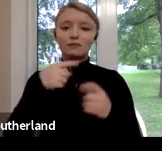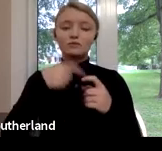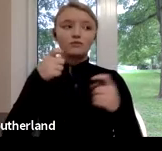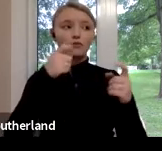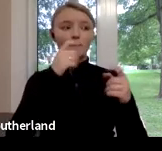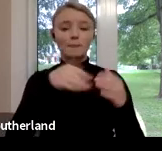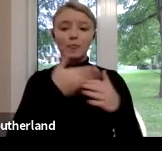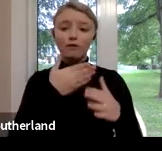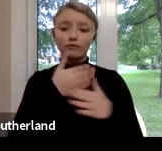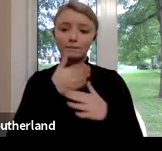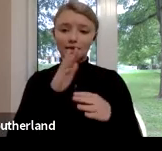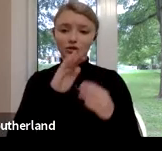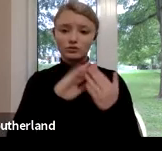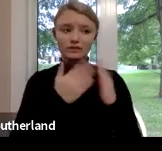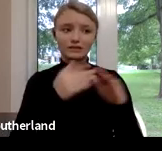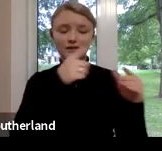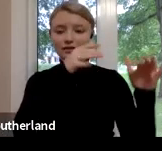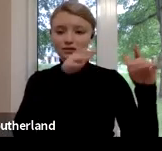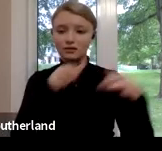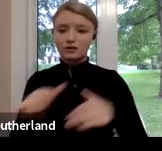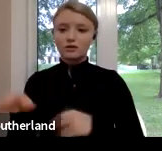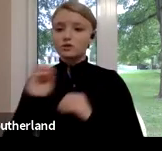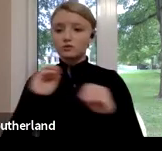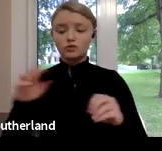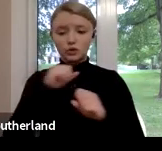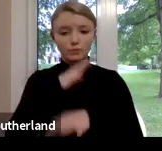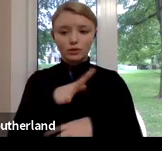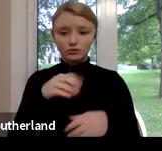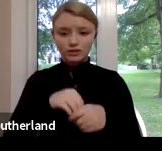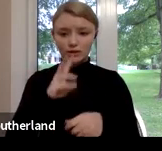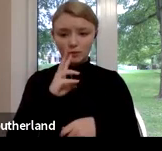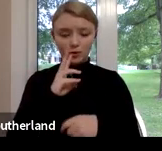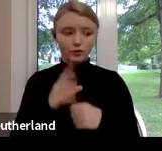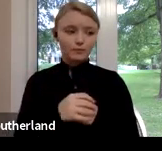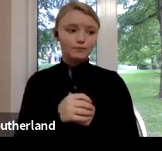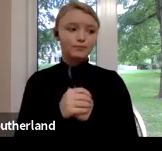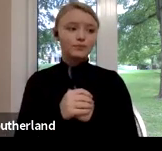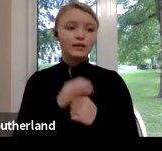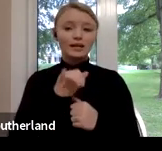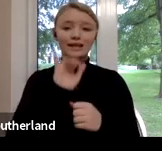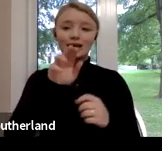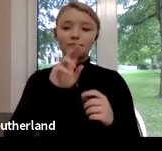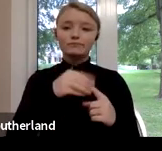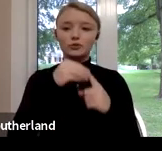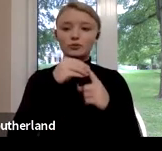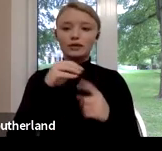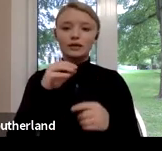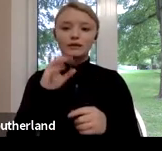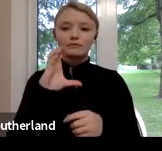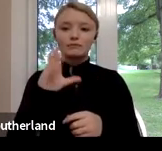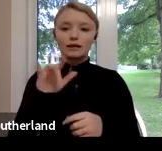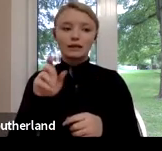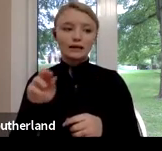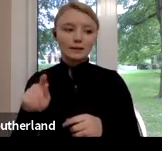the pollution from those major cities. The unique climate, the natural river deposits, and the